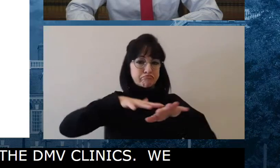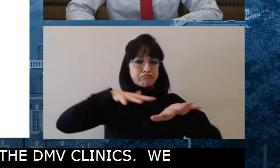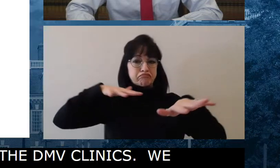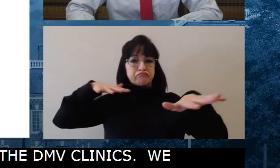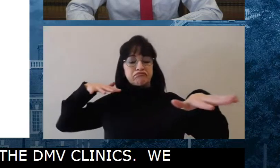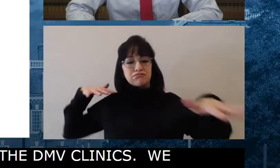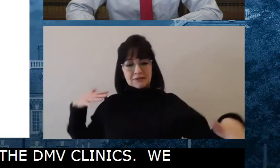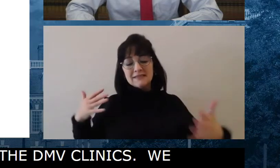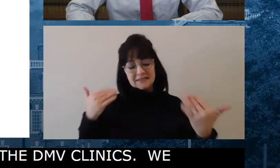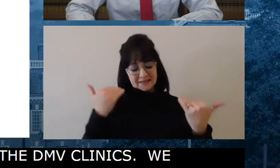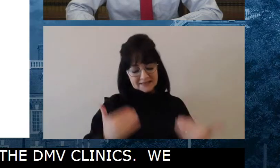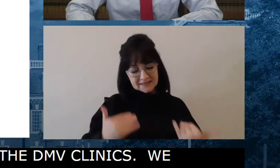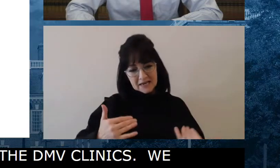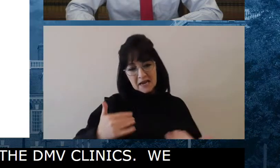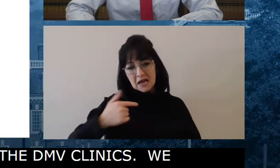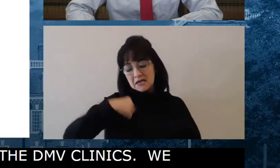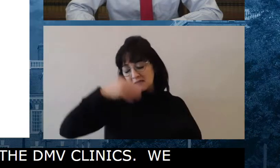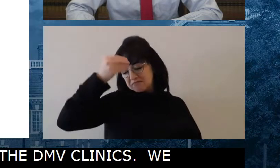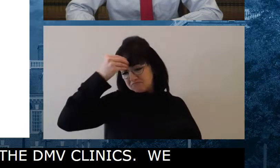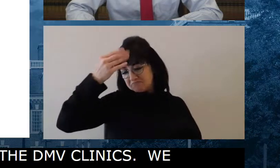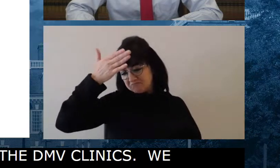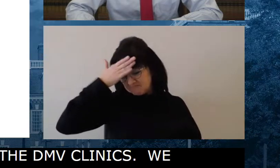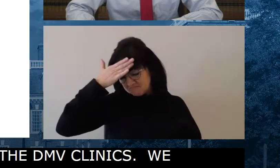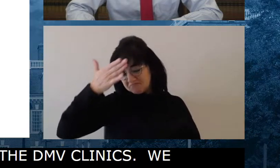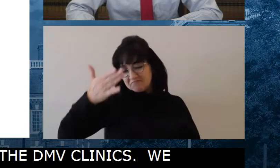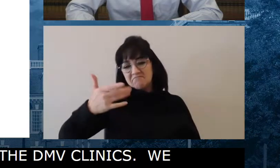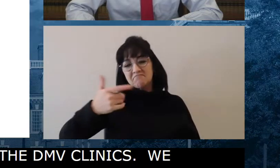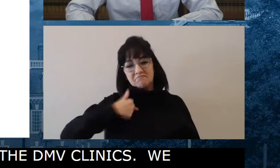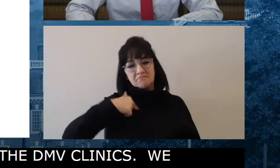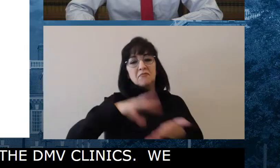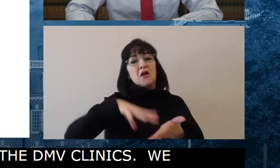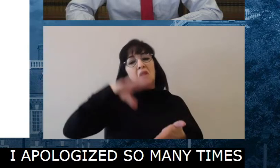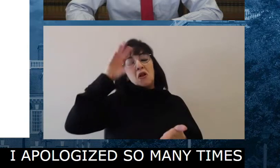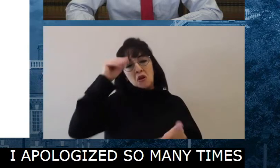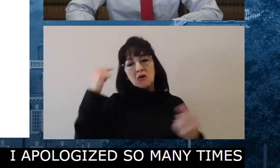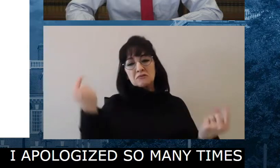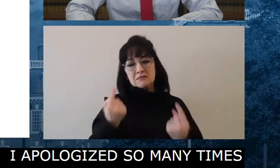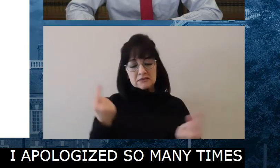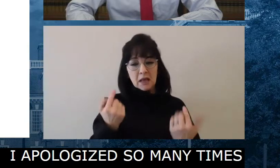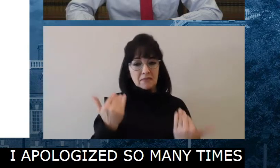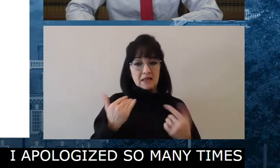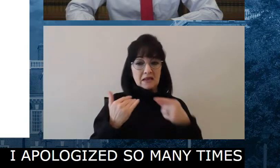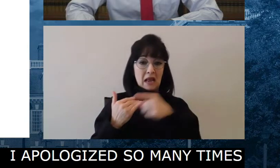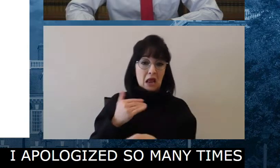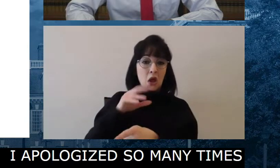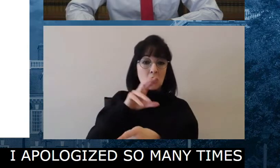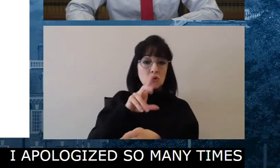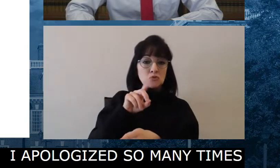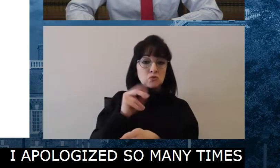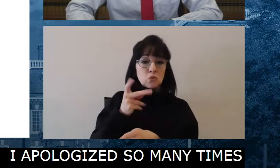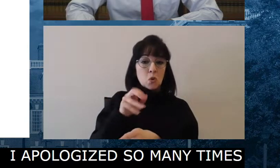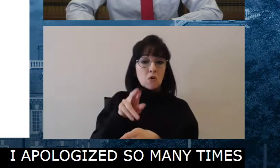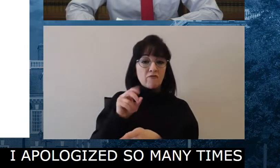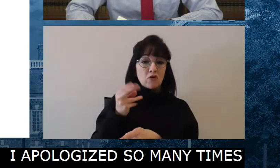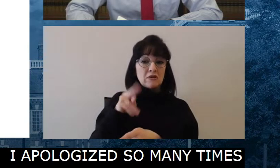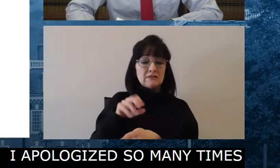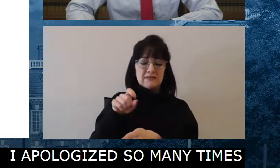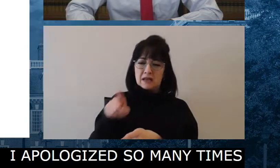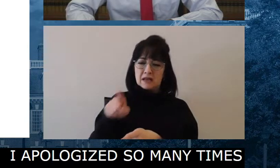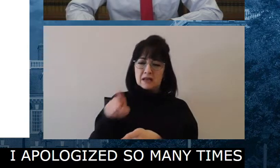wait to make sure there's no negative reaction. It just runs so well and